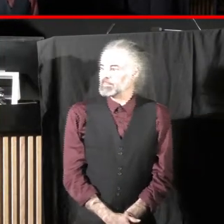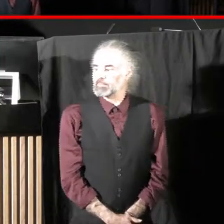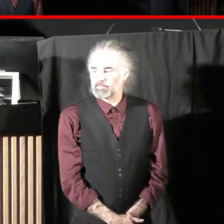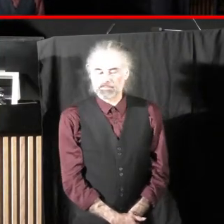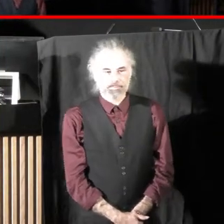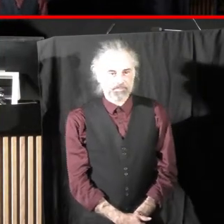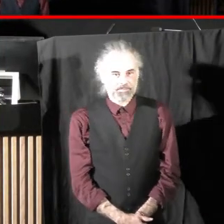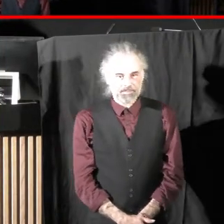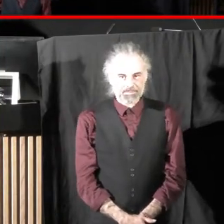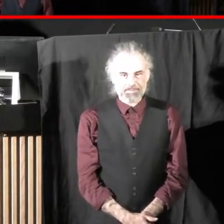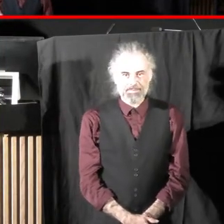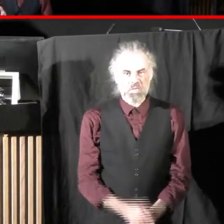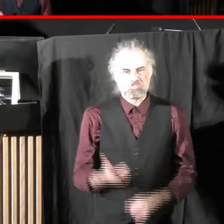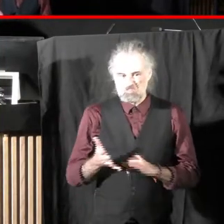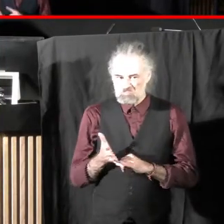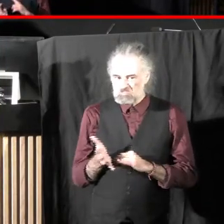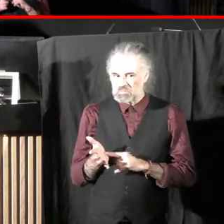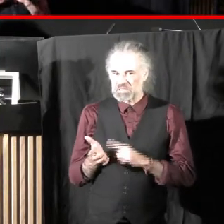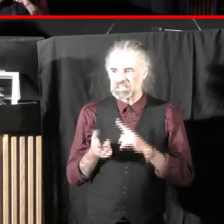Stefan.